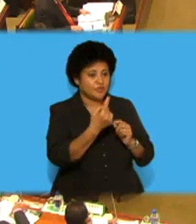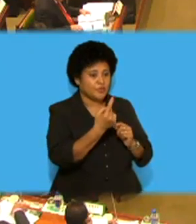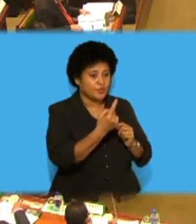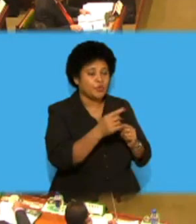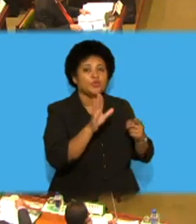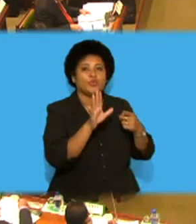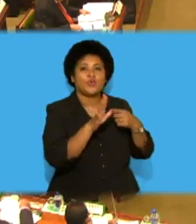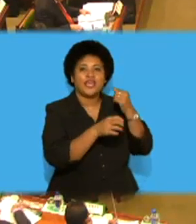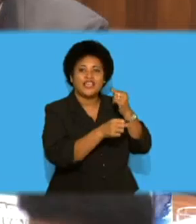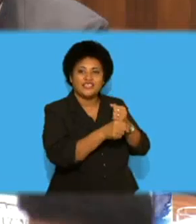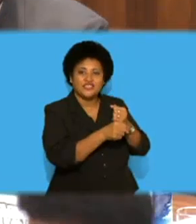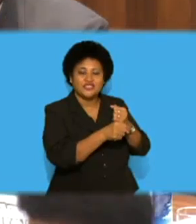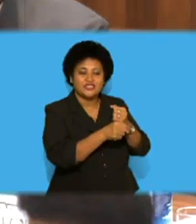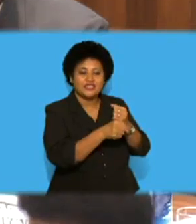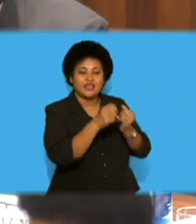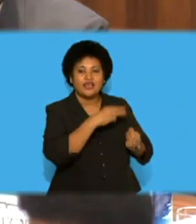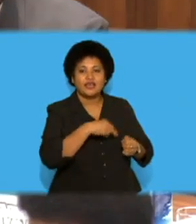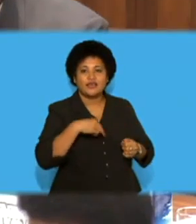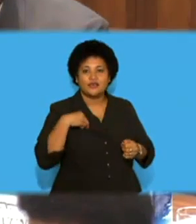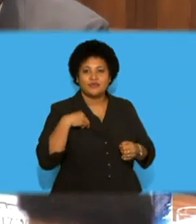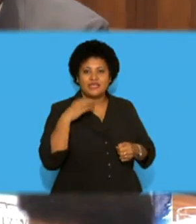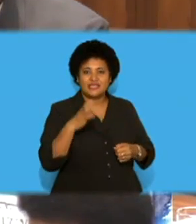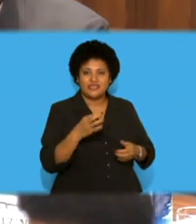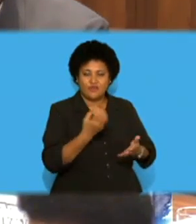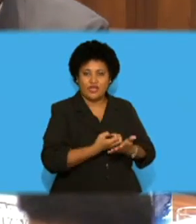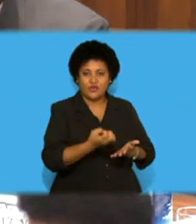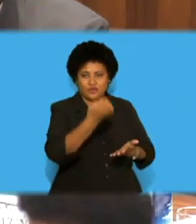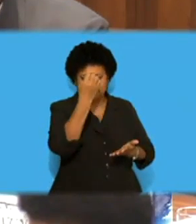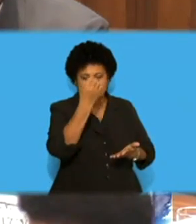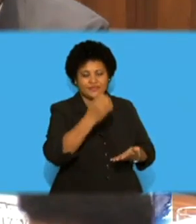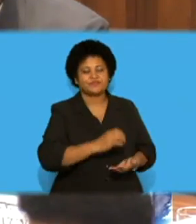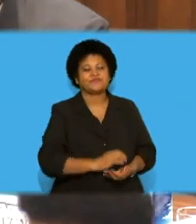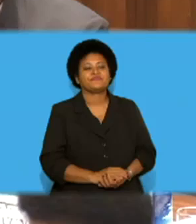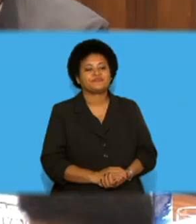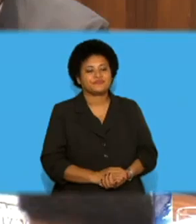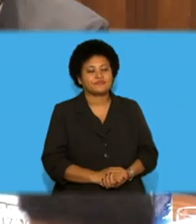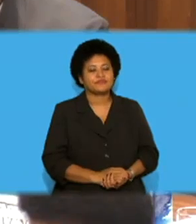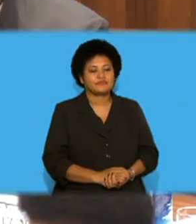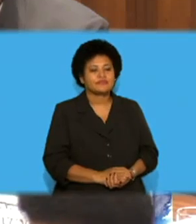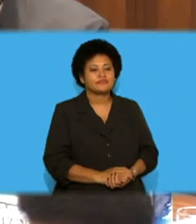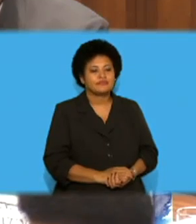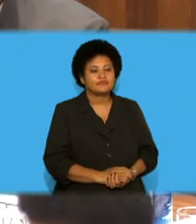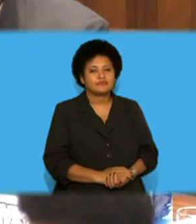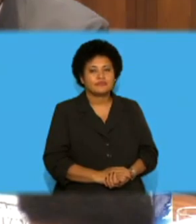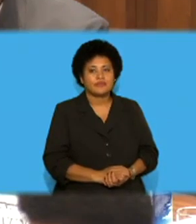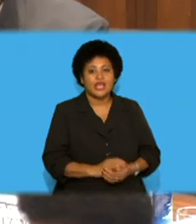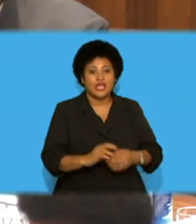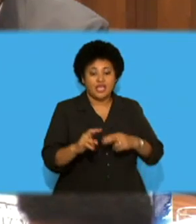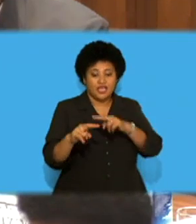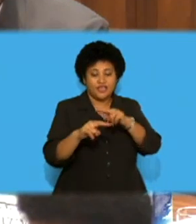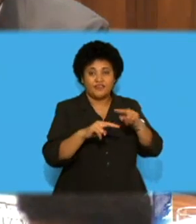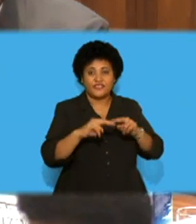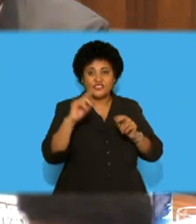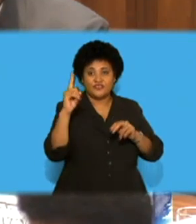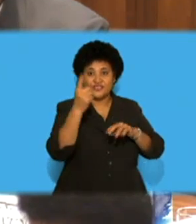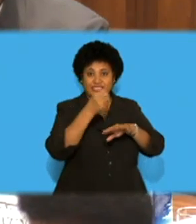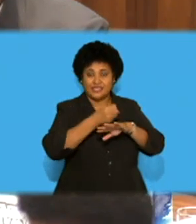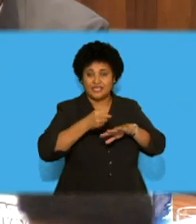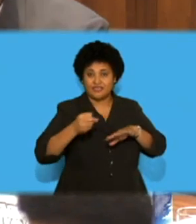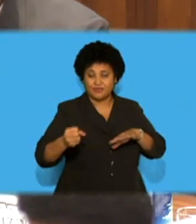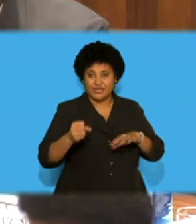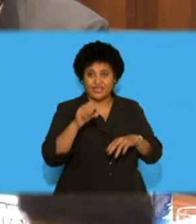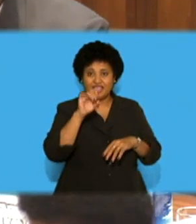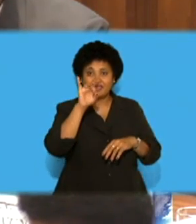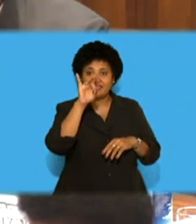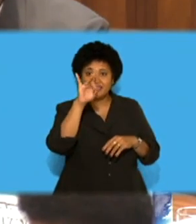Attorney General and Minister for Economy, Public Enterprises, Civil Service and Communications. The Fiji First Government's $10 million